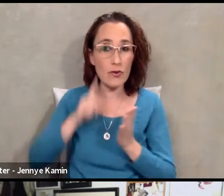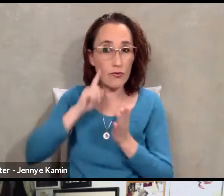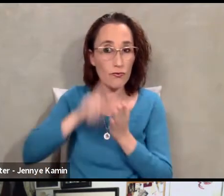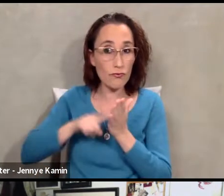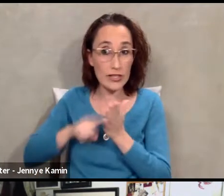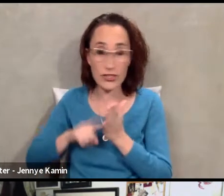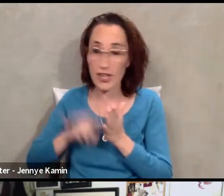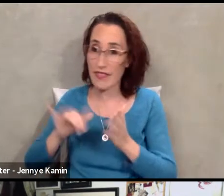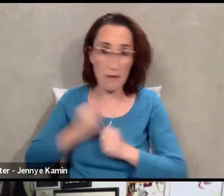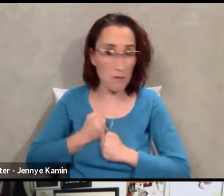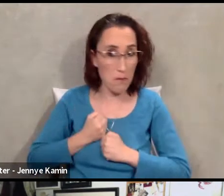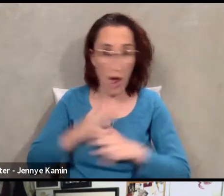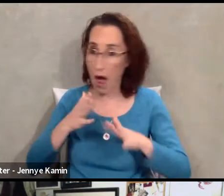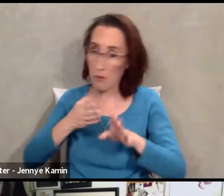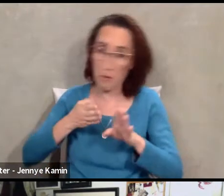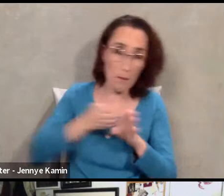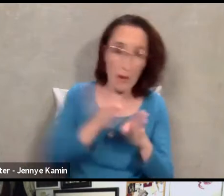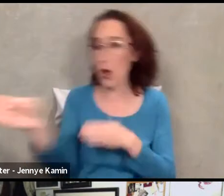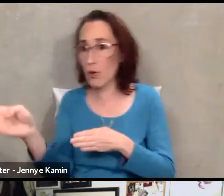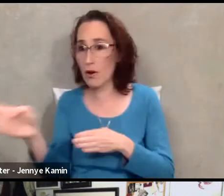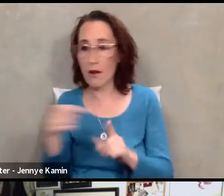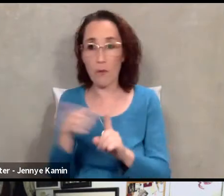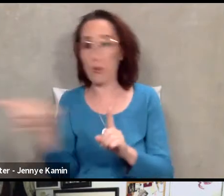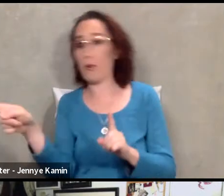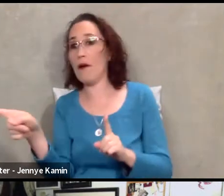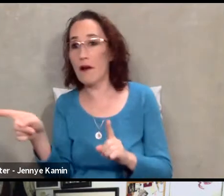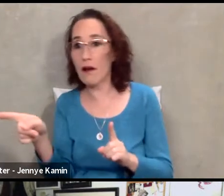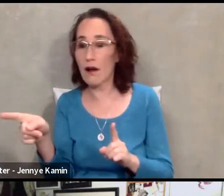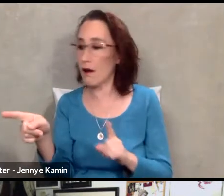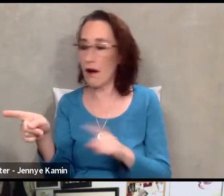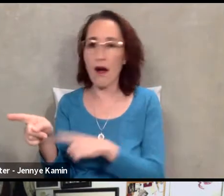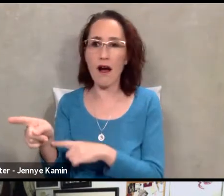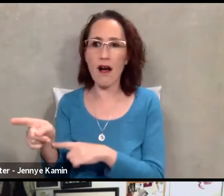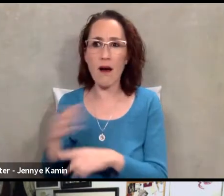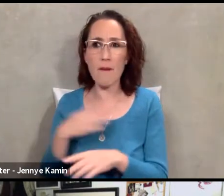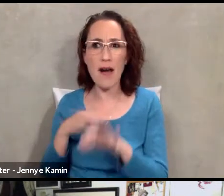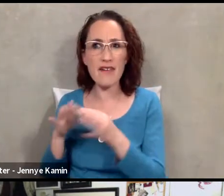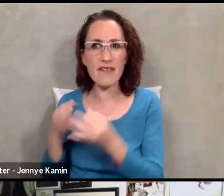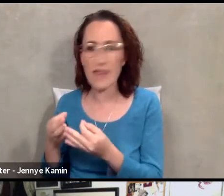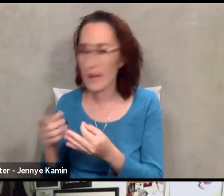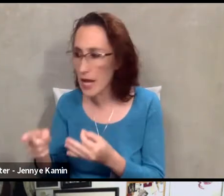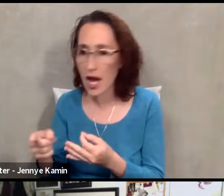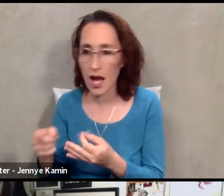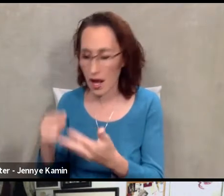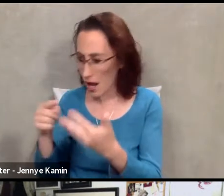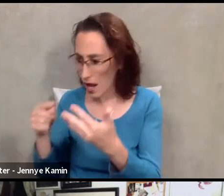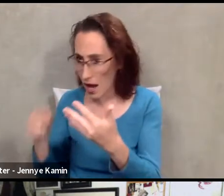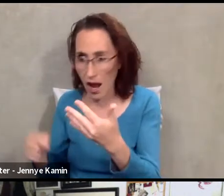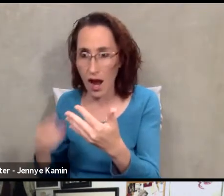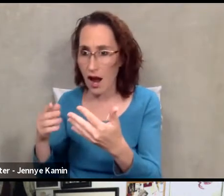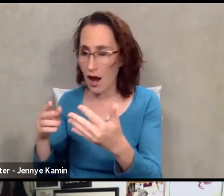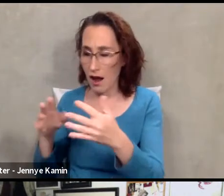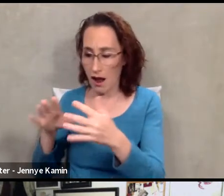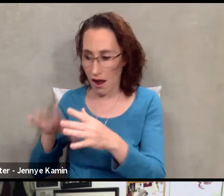whole thing into a different direction. Things I hadn't known about my family that really recast what I